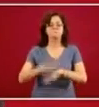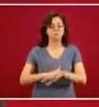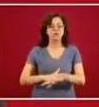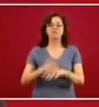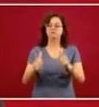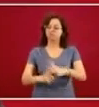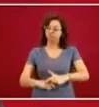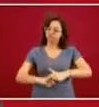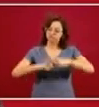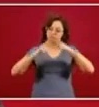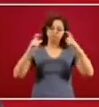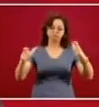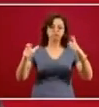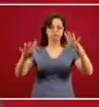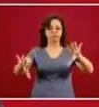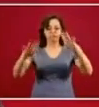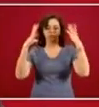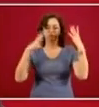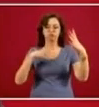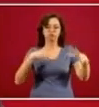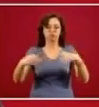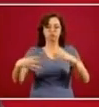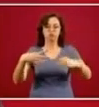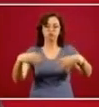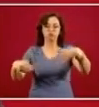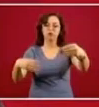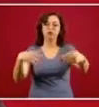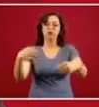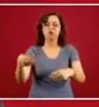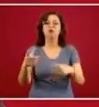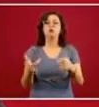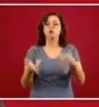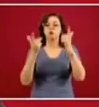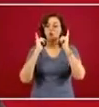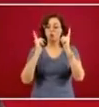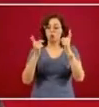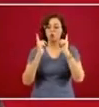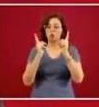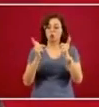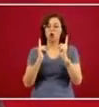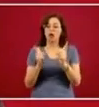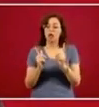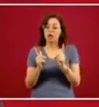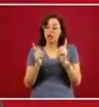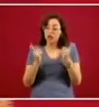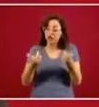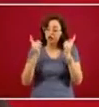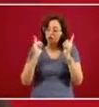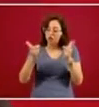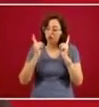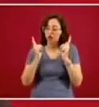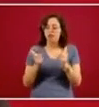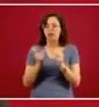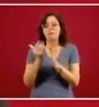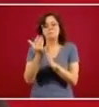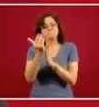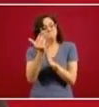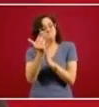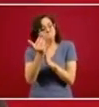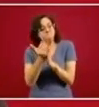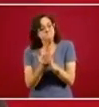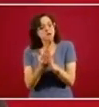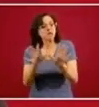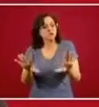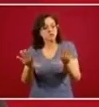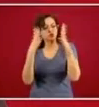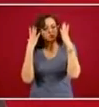most intense phase, and 2 or 3 weeks from now, we will be experiencing a very